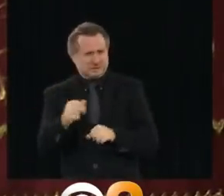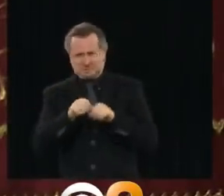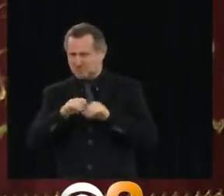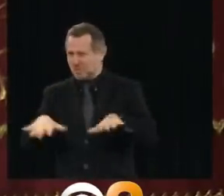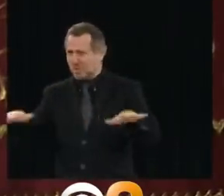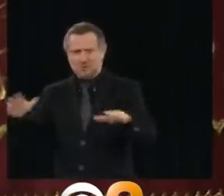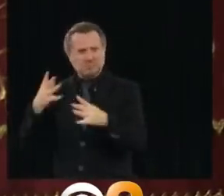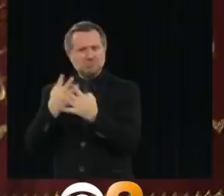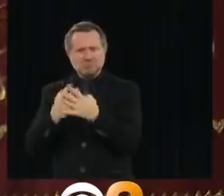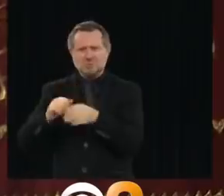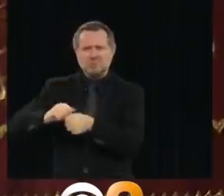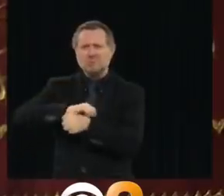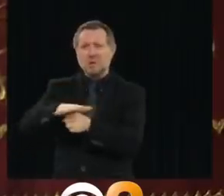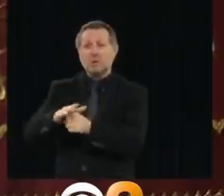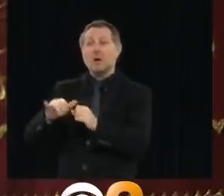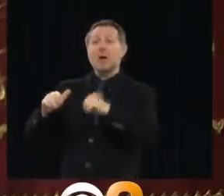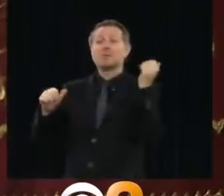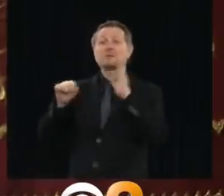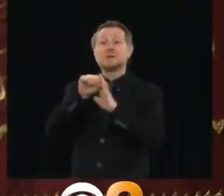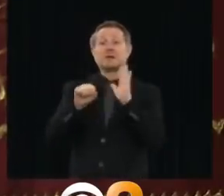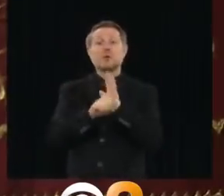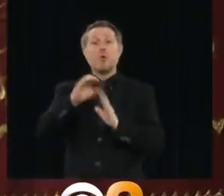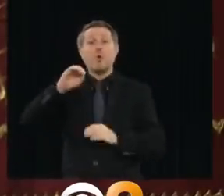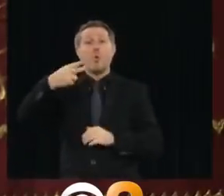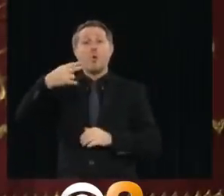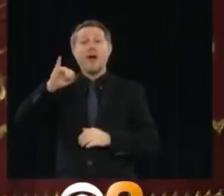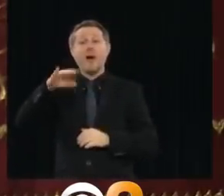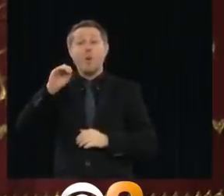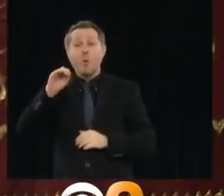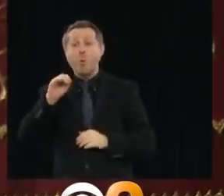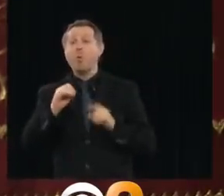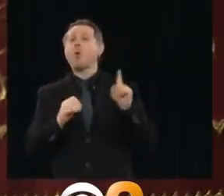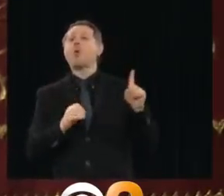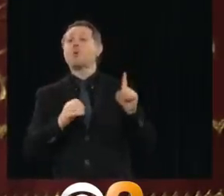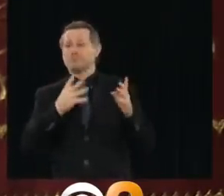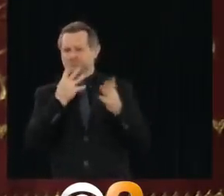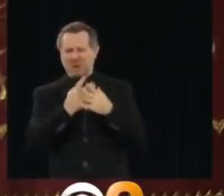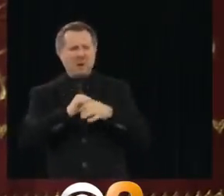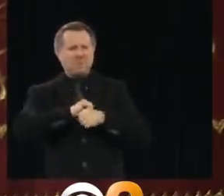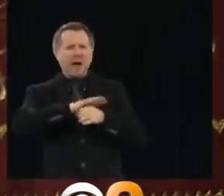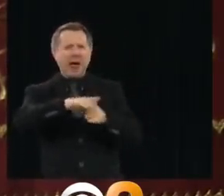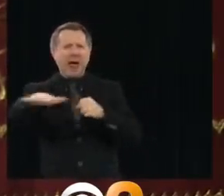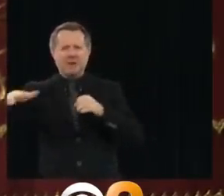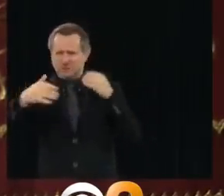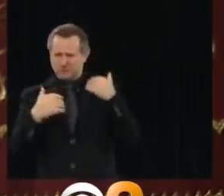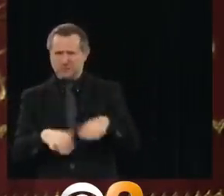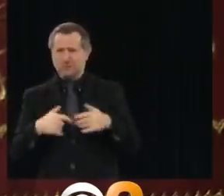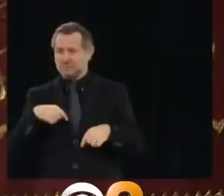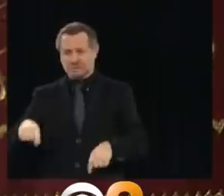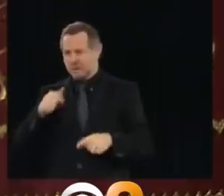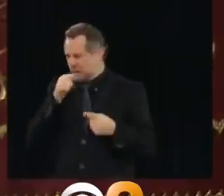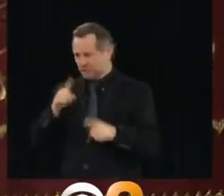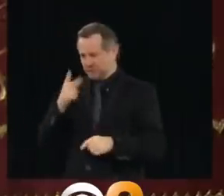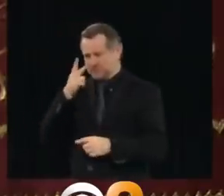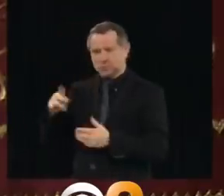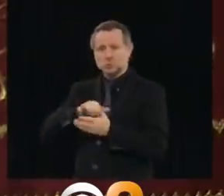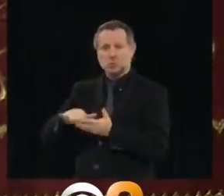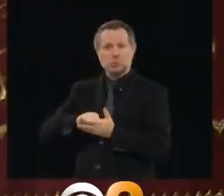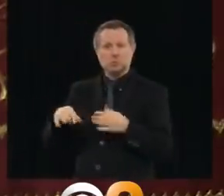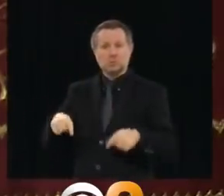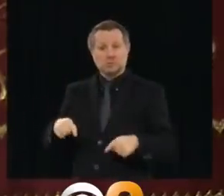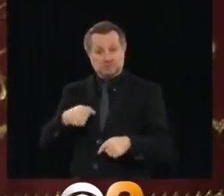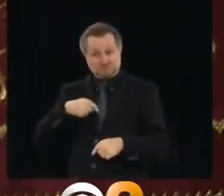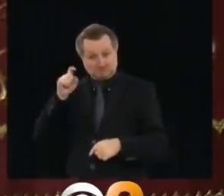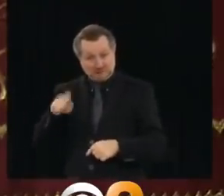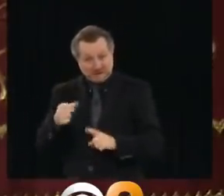of these other states like Ohio and in some of the other facilities that are non-state facilities. So if there is a reason or a need to expand the testing within the